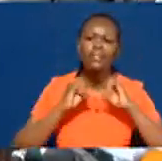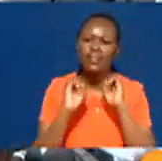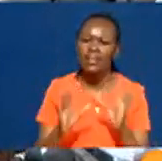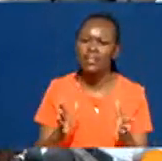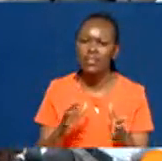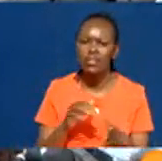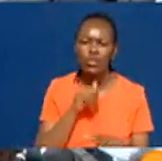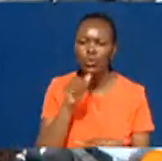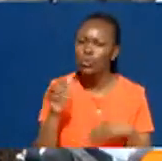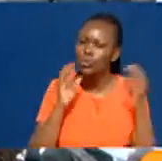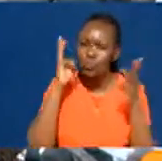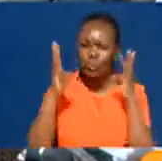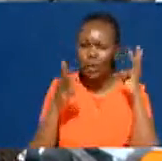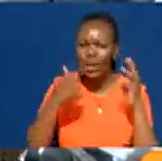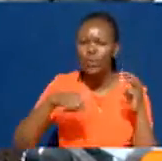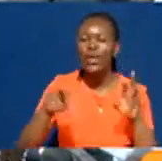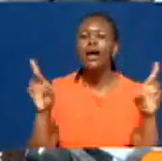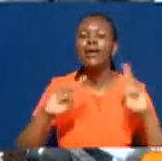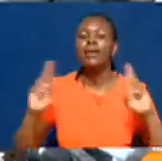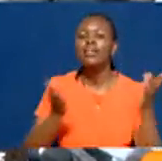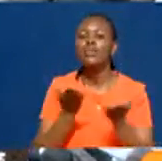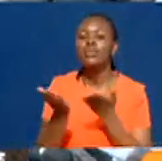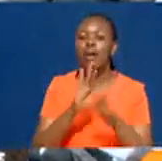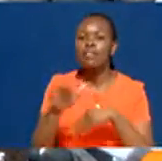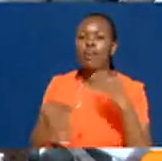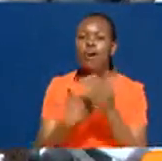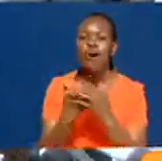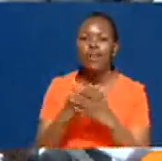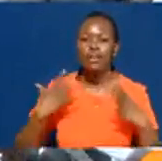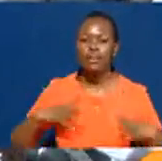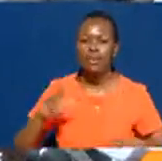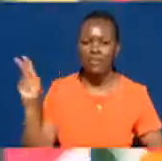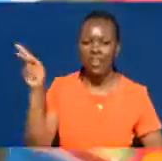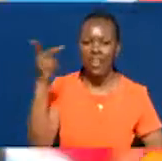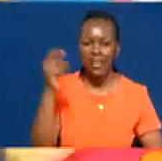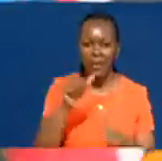Nothing to worry. We are going to serve all Kenyans equally. Yes?